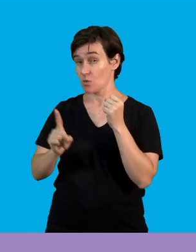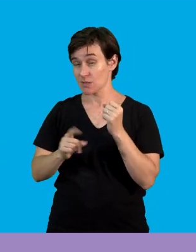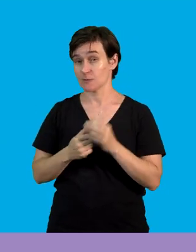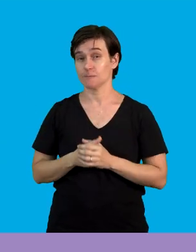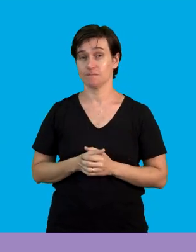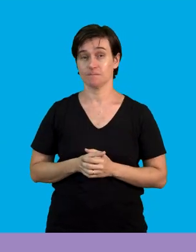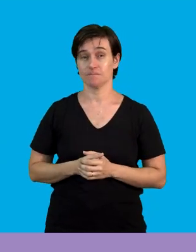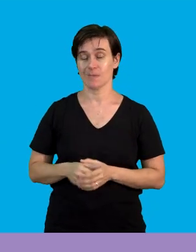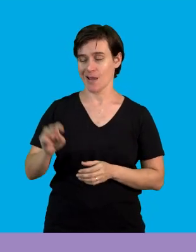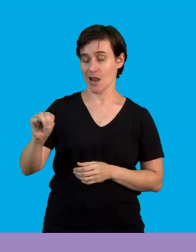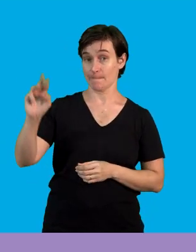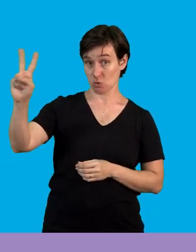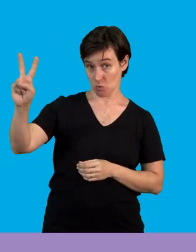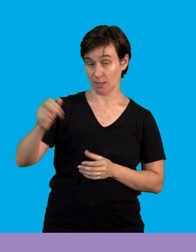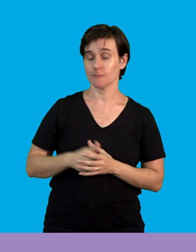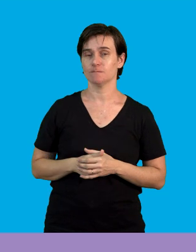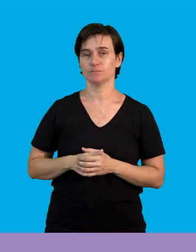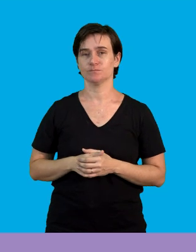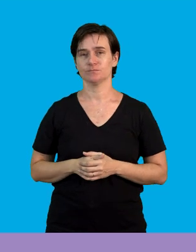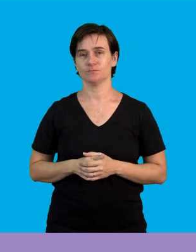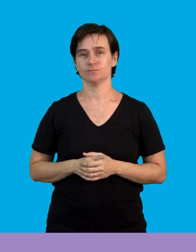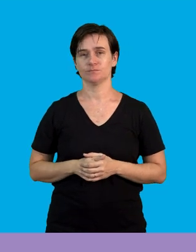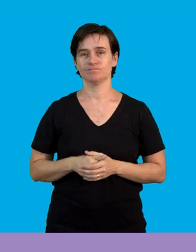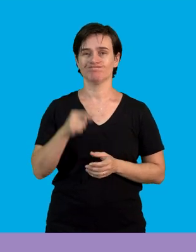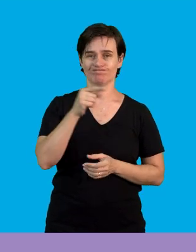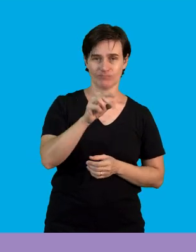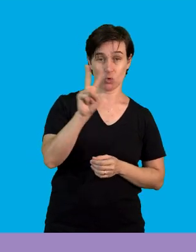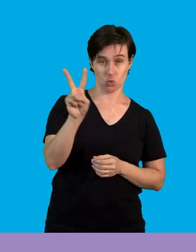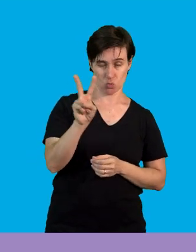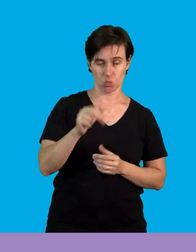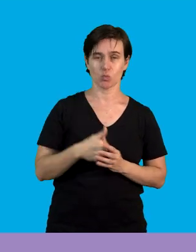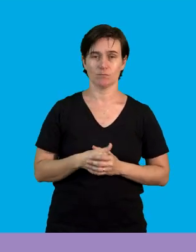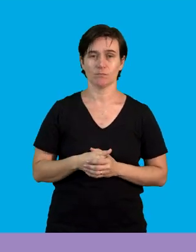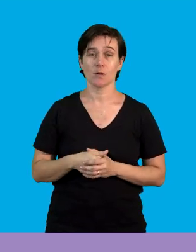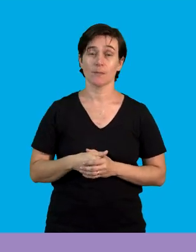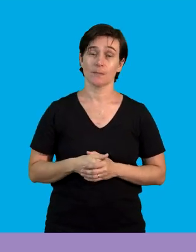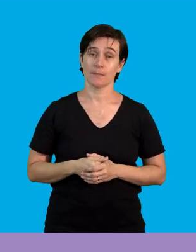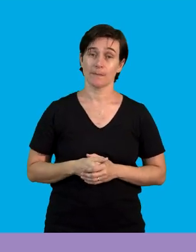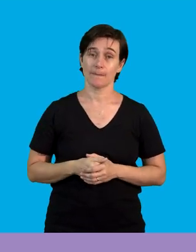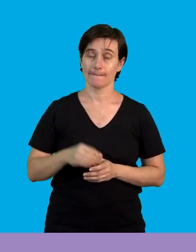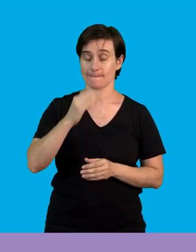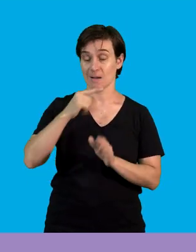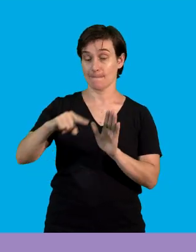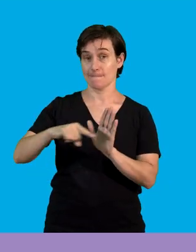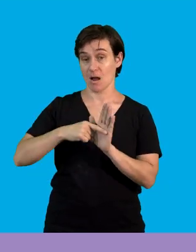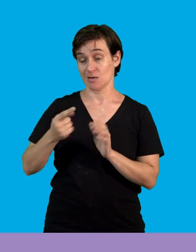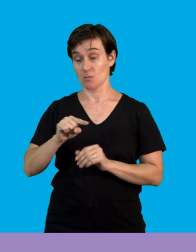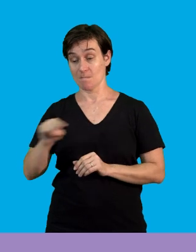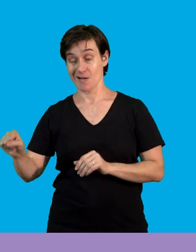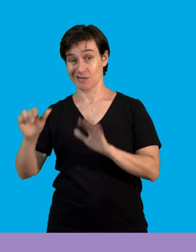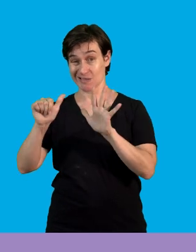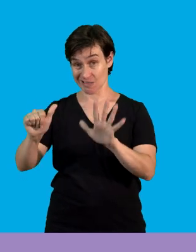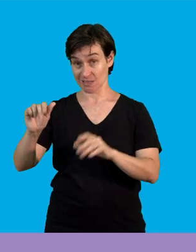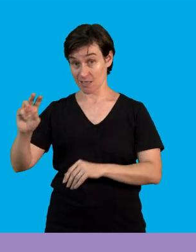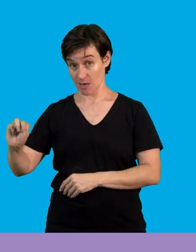which is m squared and m squared. And then it would be negative